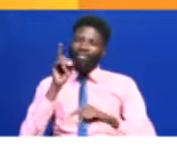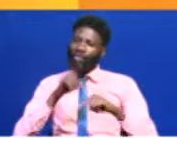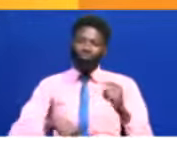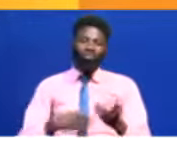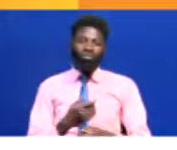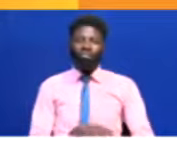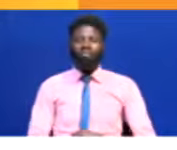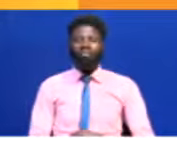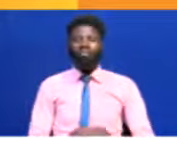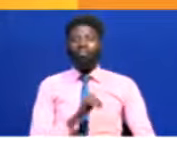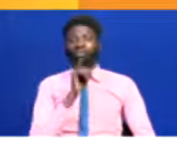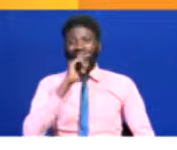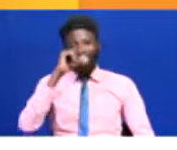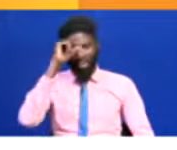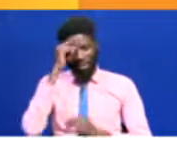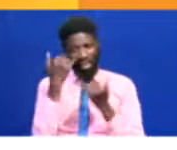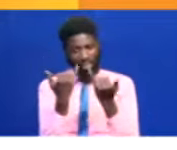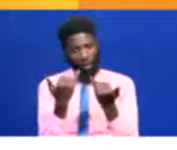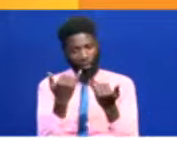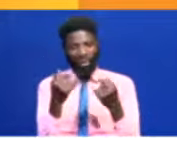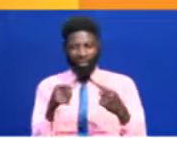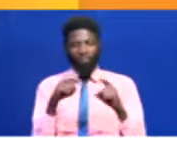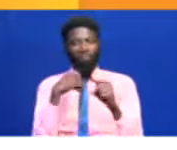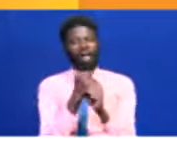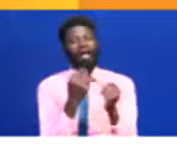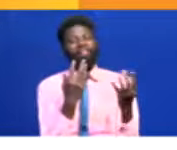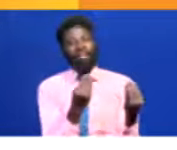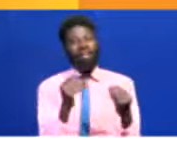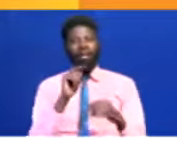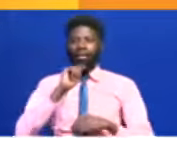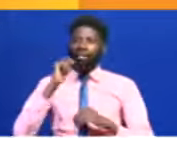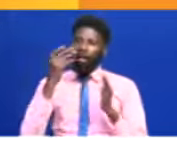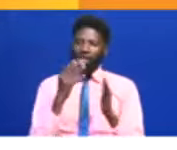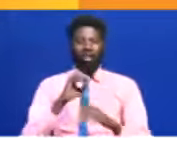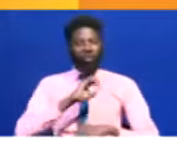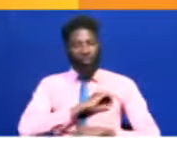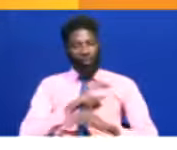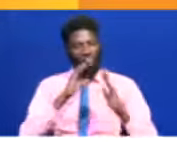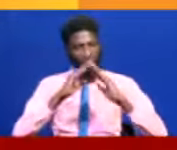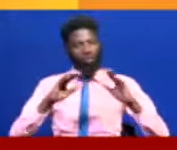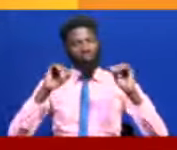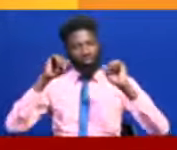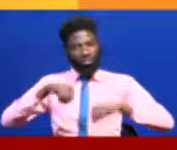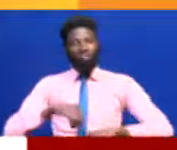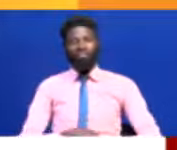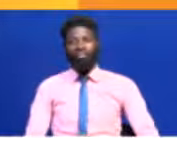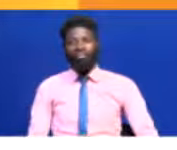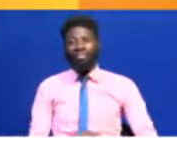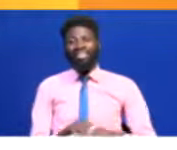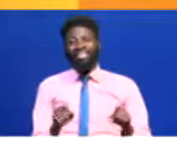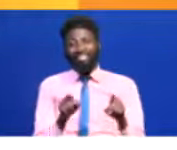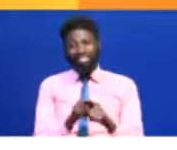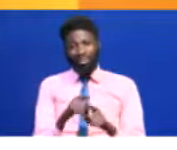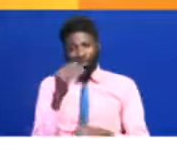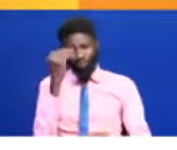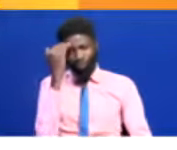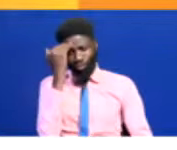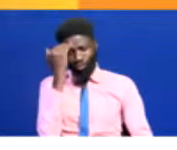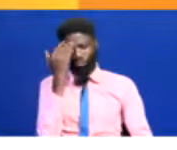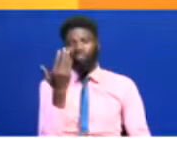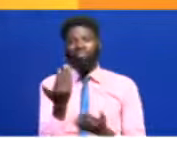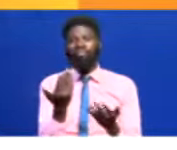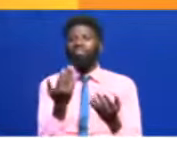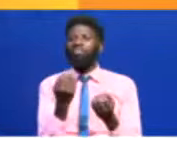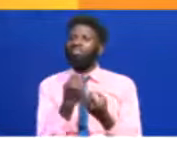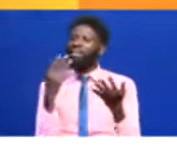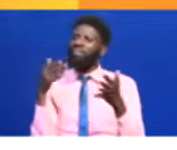Mm-hmm. So the government is now making it easier for Kenyans to own homes. Of course, you know, no many